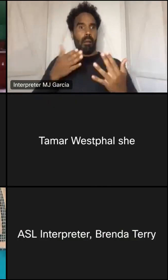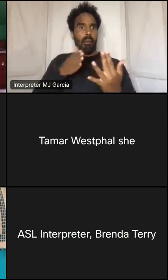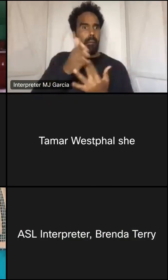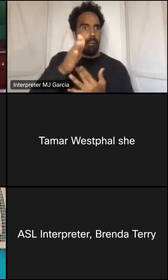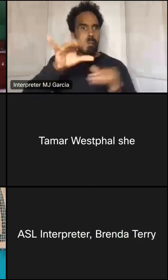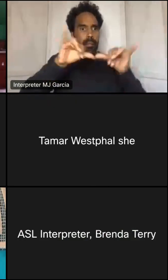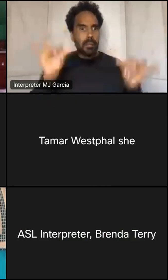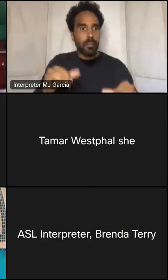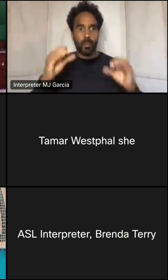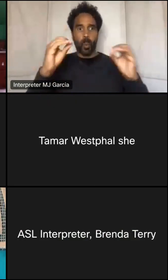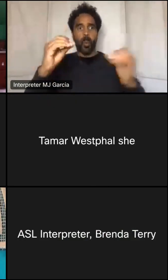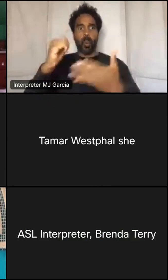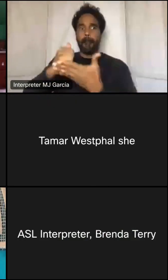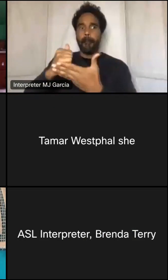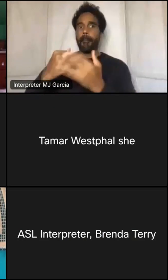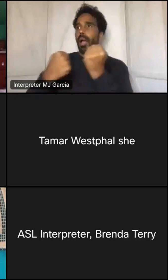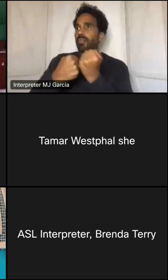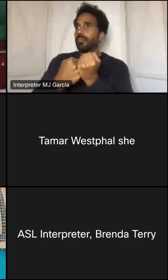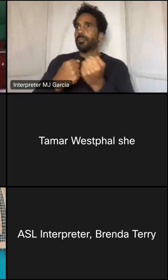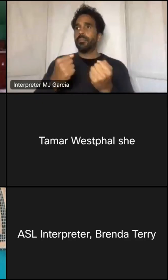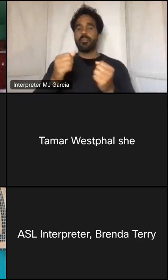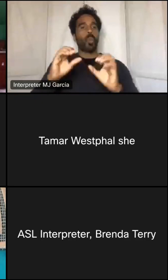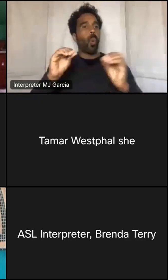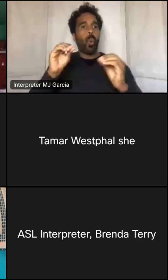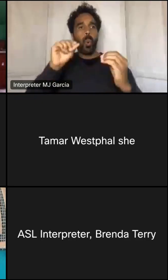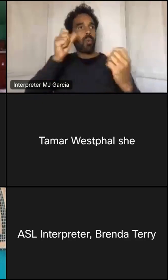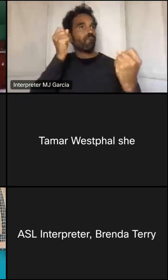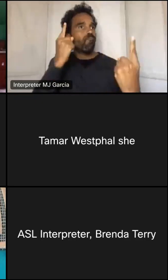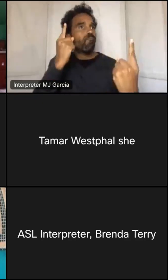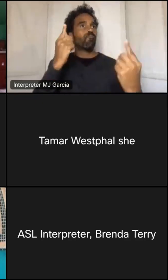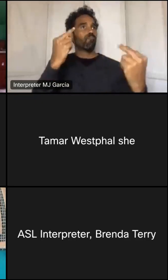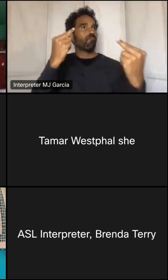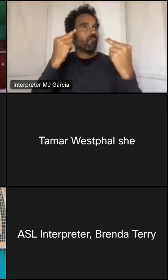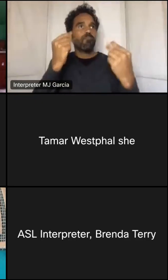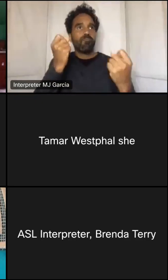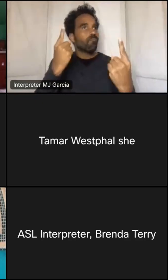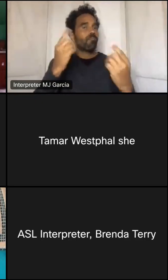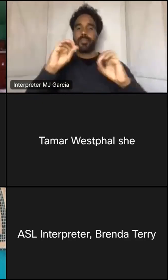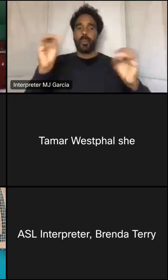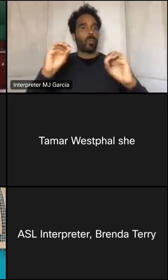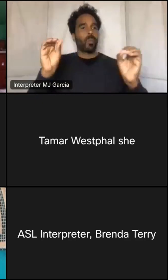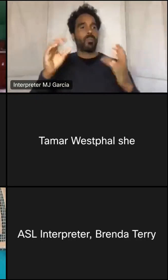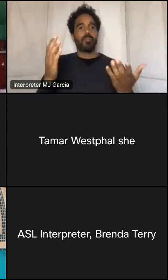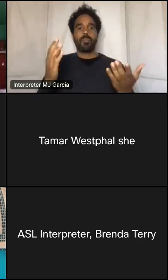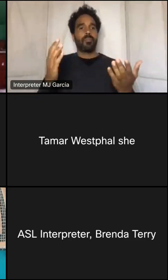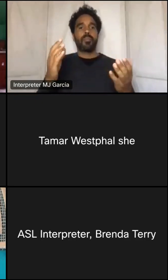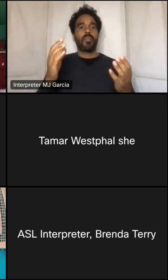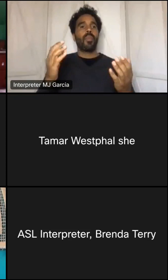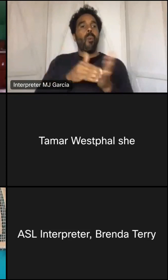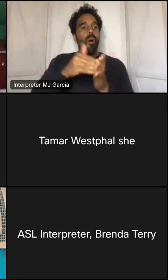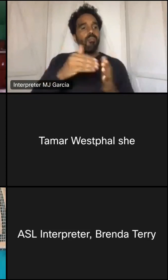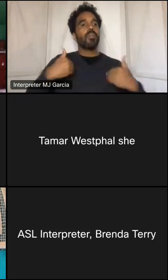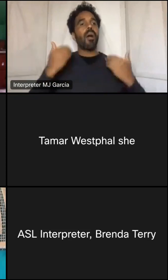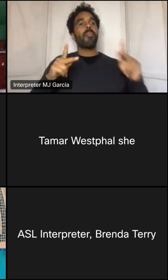say, well, I get it. Because the first thing a young person would say to me is, you have no idea. You don't get it. You go